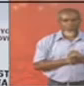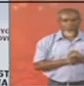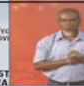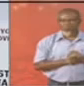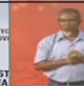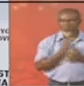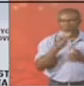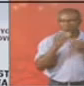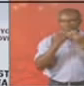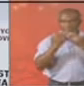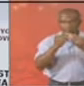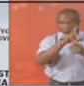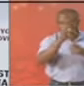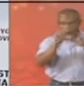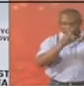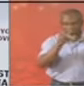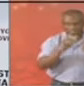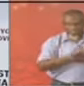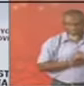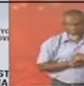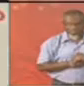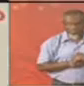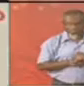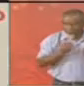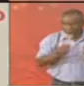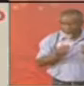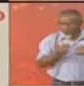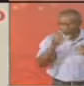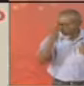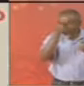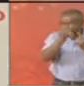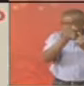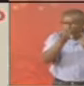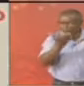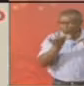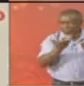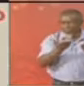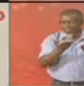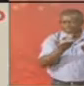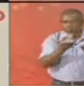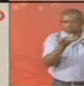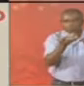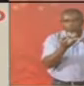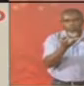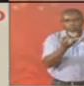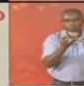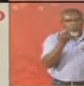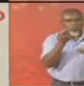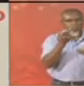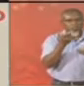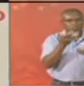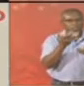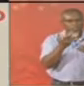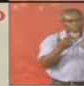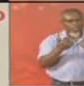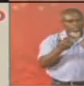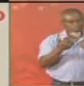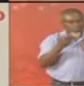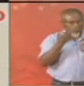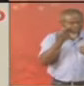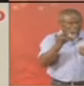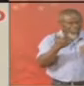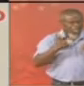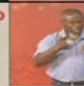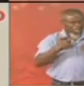Okay, thank you for the questions, Ms. Bostic. Now, the goal is, in the initial instance, while we still have a certain